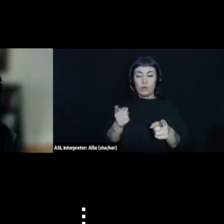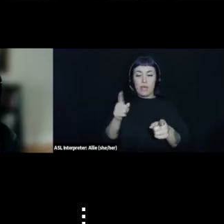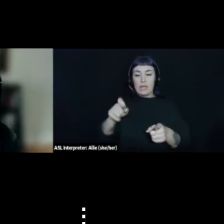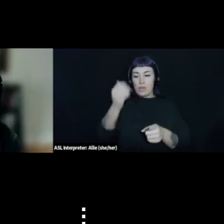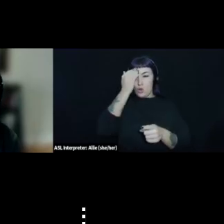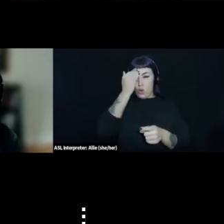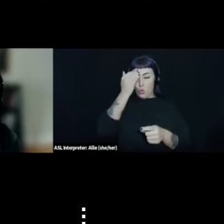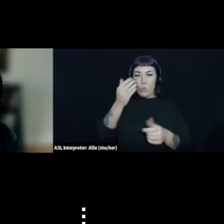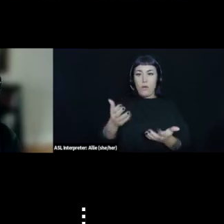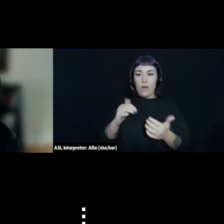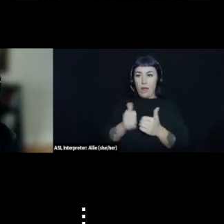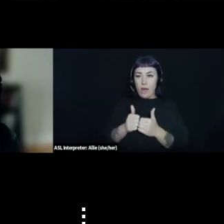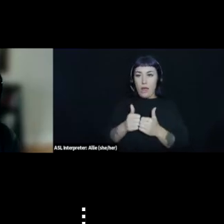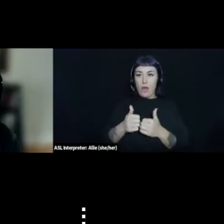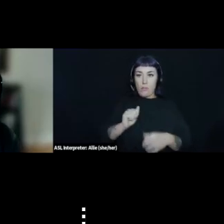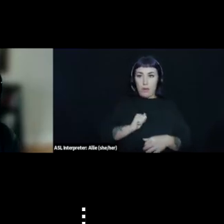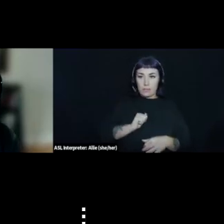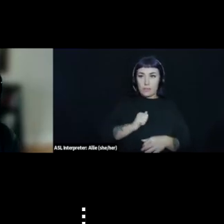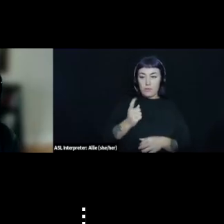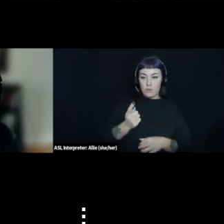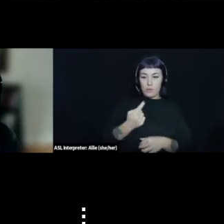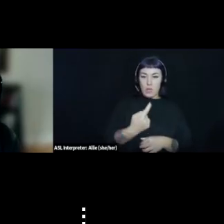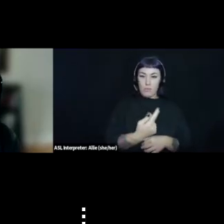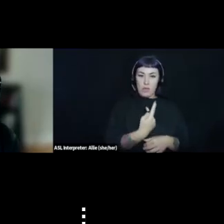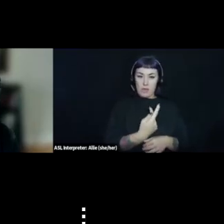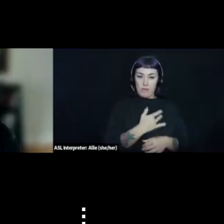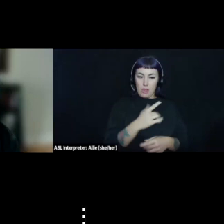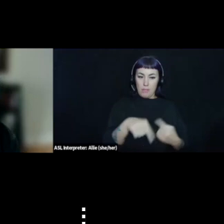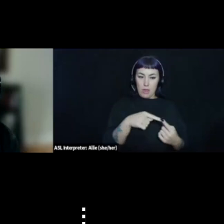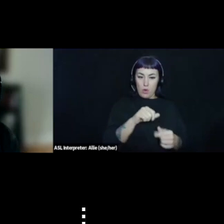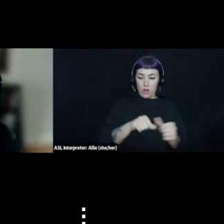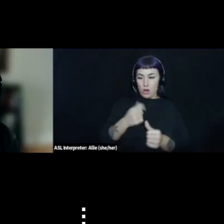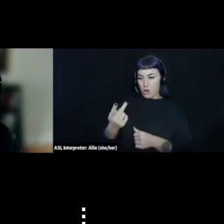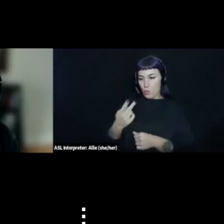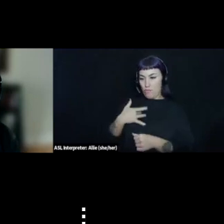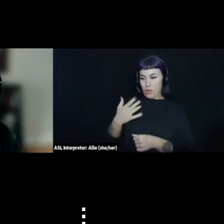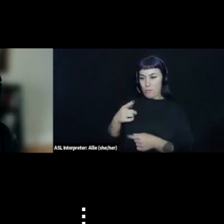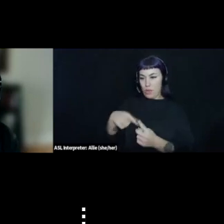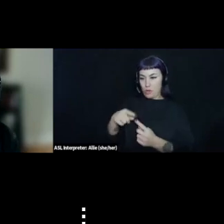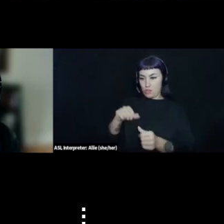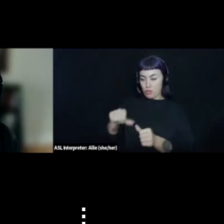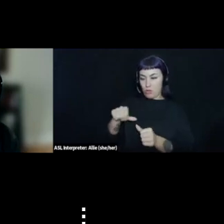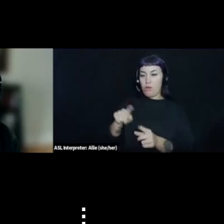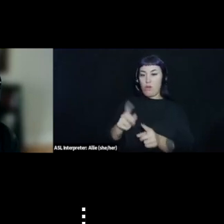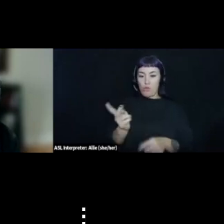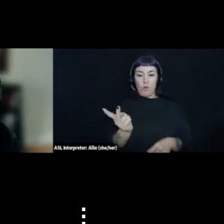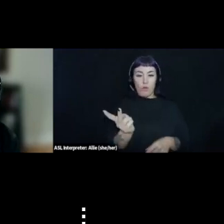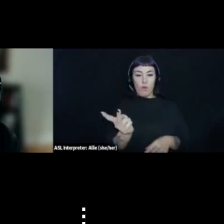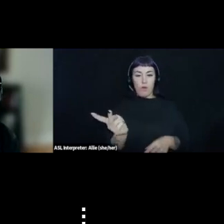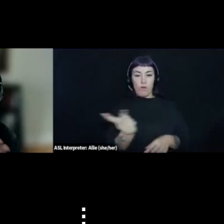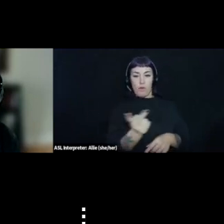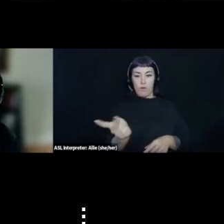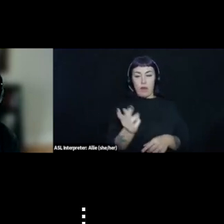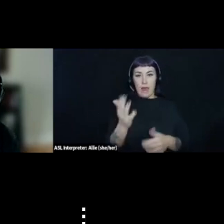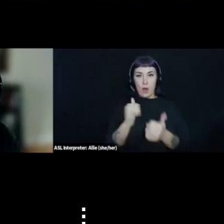to know how myself and one feel about each other and how myself and two feel about each other. And one and two need